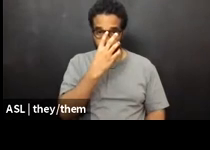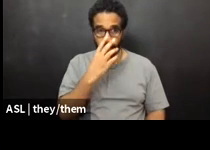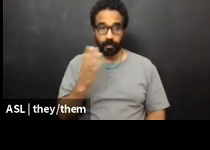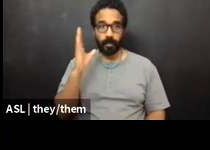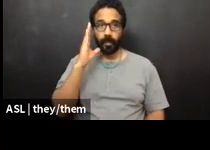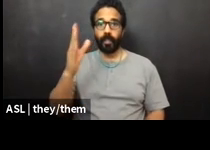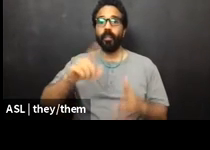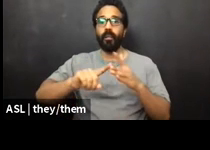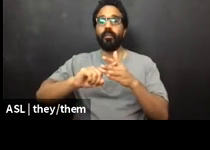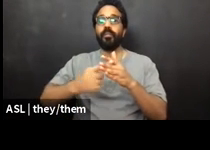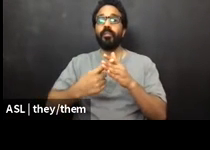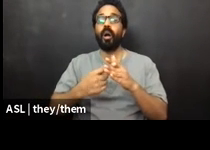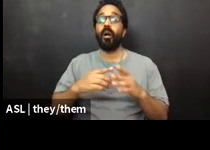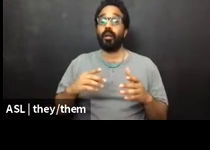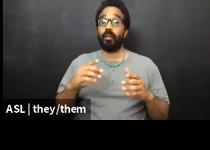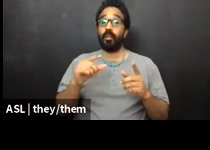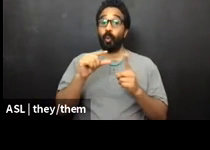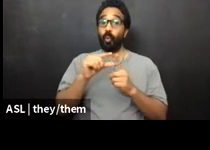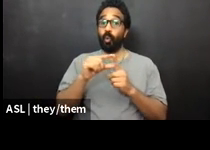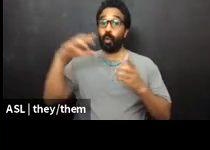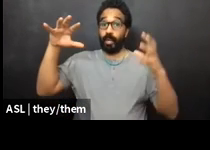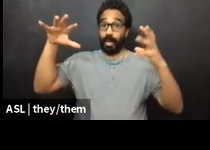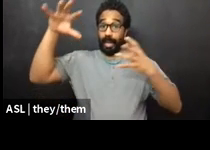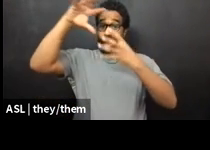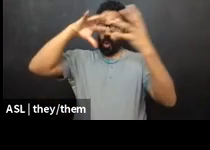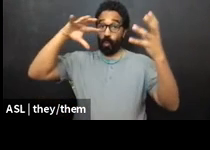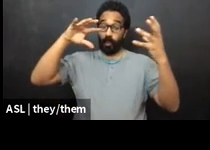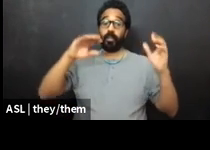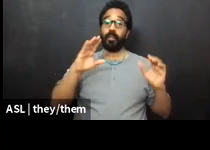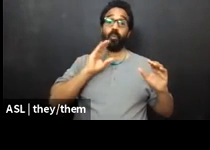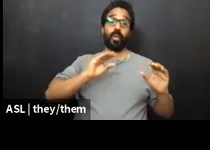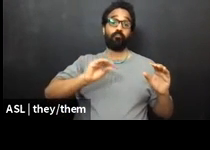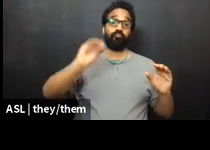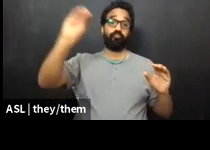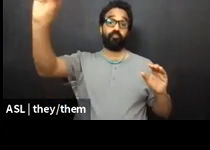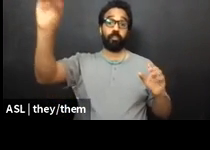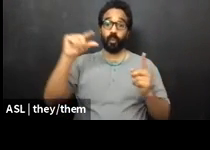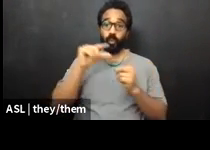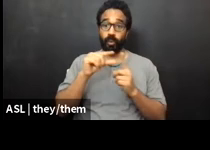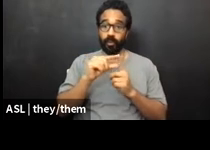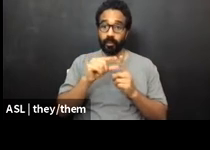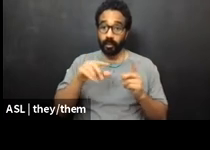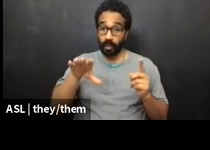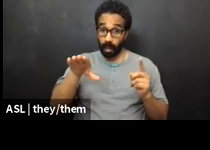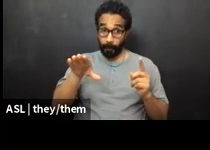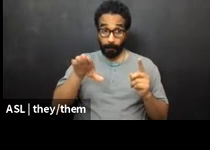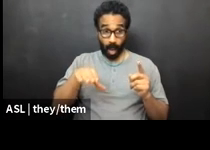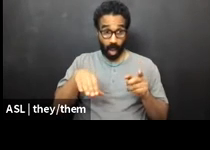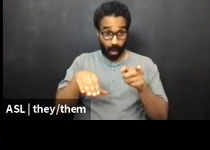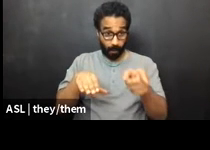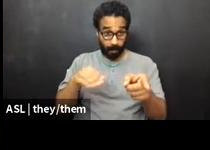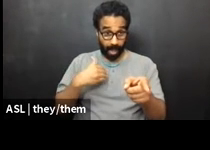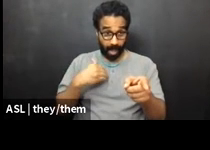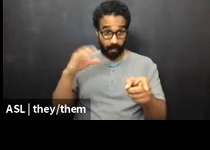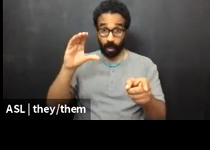submitting a word to a word cloud. So we're going to put a link in the chat for everybody that has a code that's at the bottom of this slide that we're sharing right now.